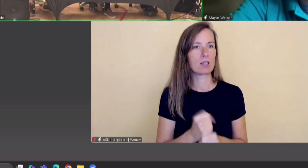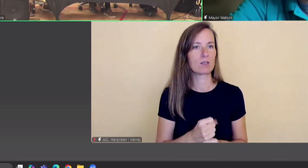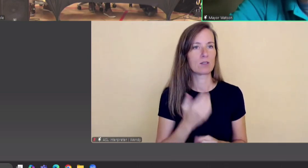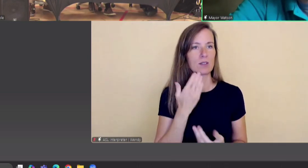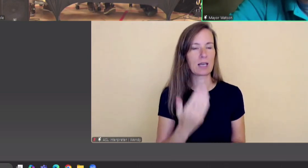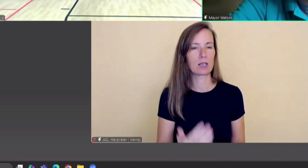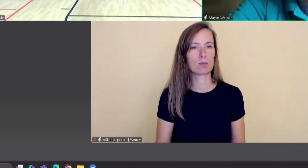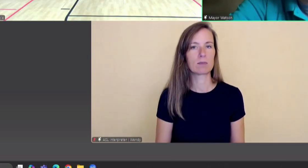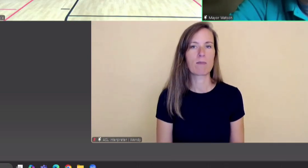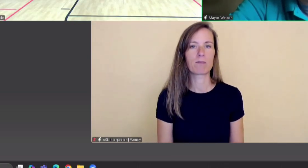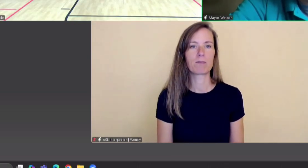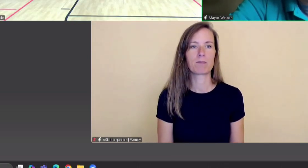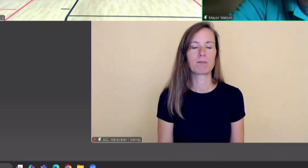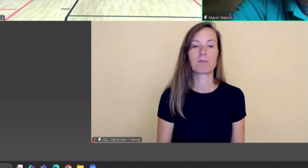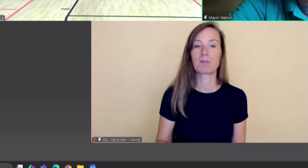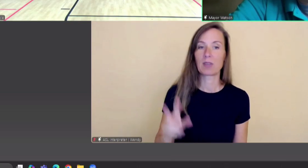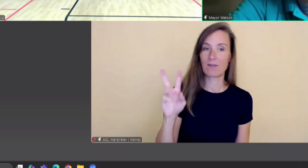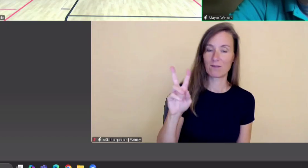Vice Mayor.